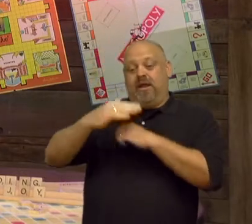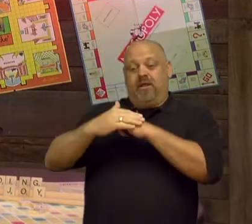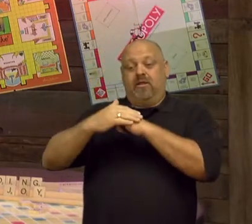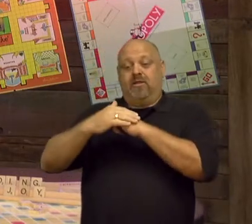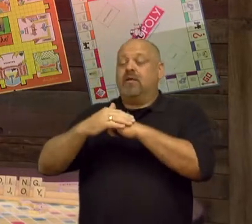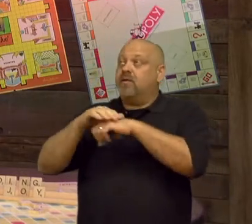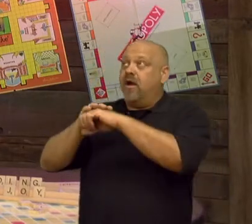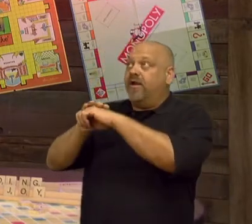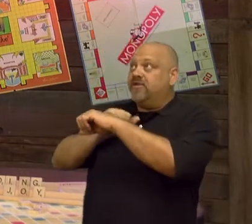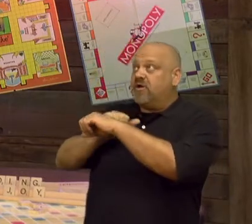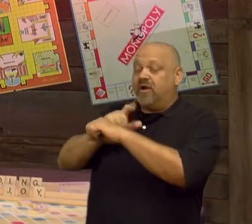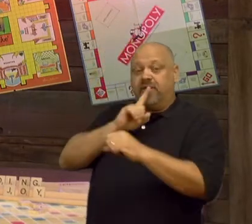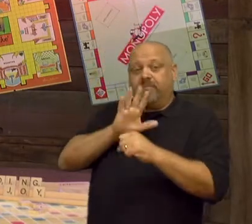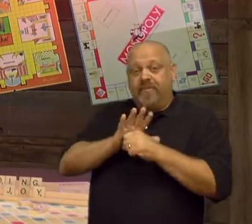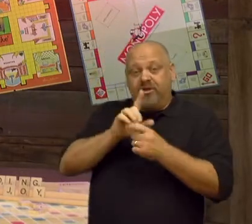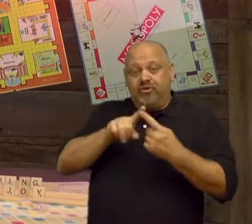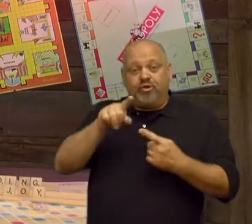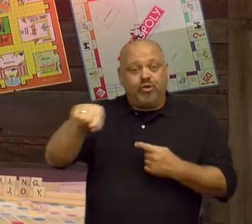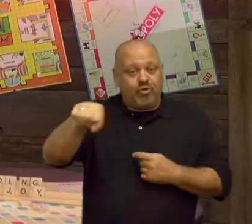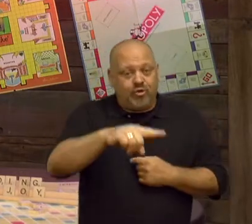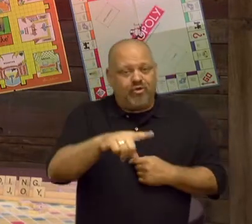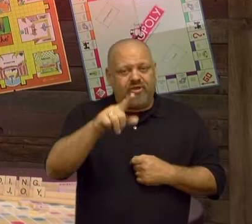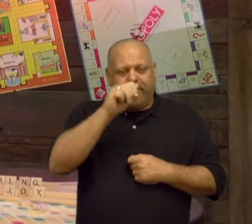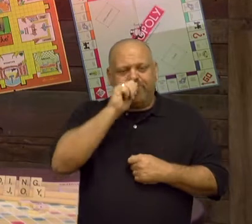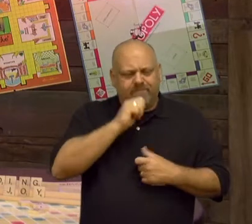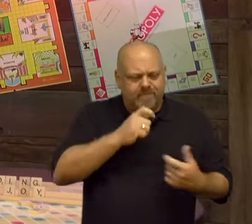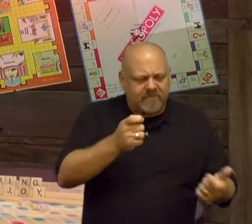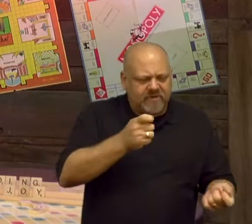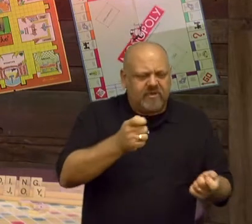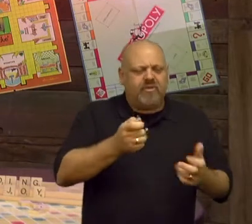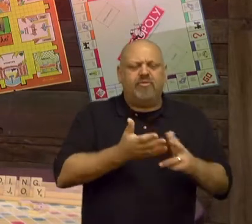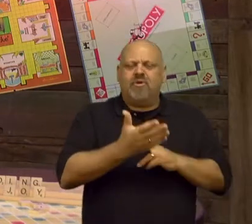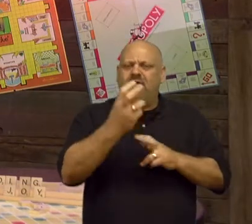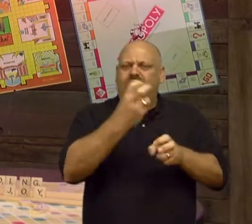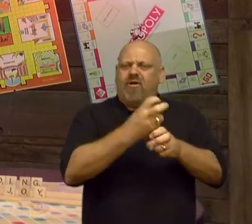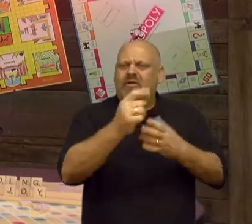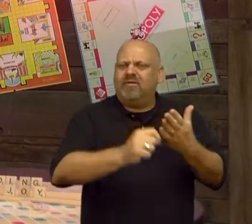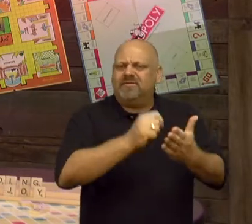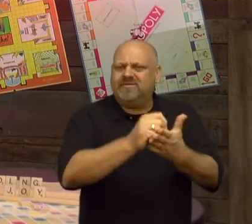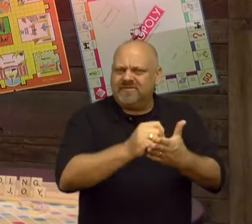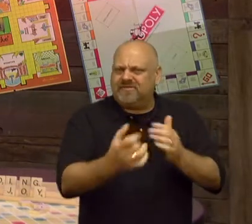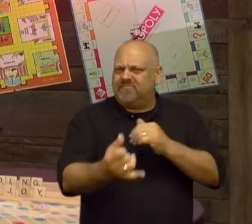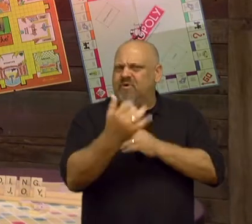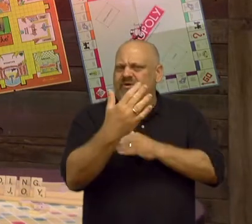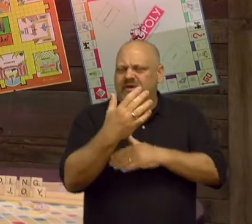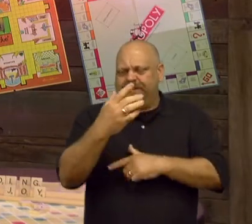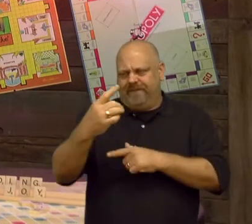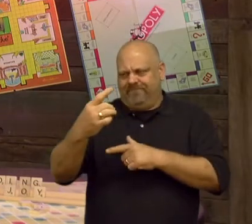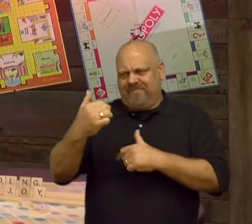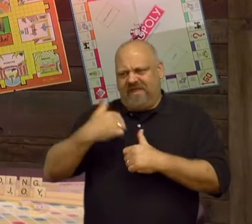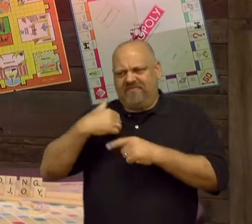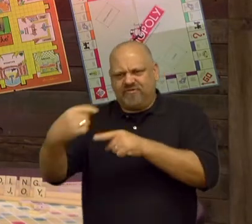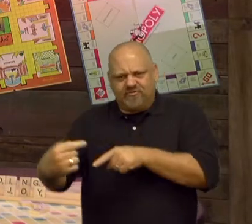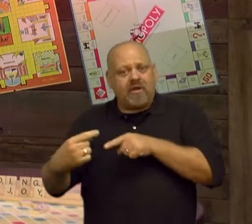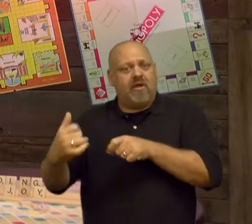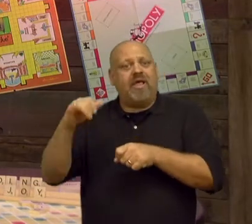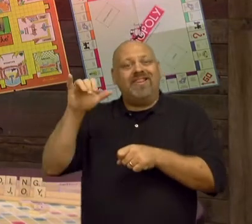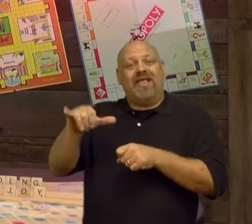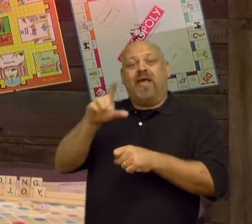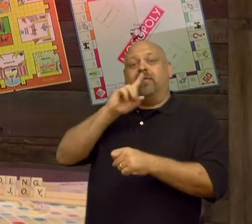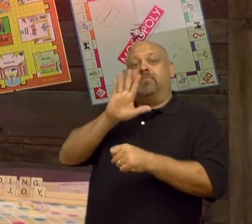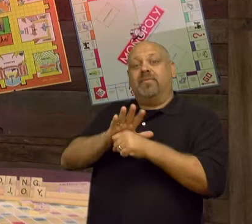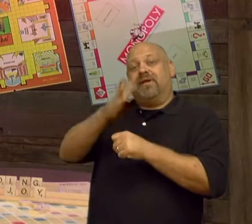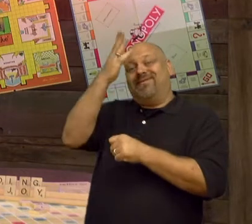God's called and committed to you? That if you're dealing through a hardship this morning, if you're dealing through a